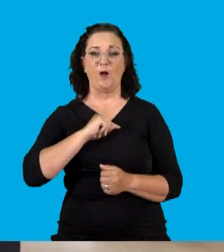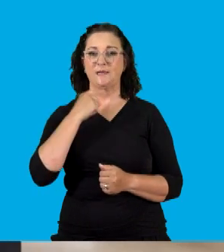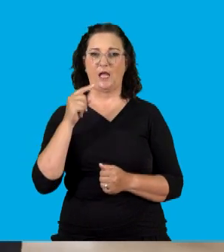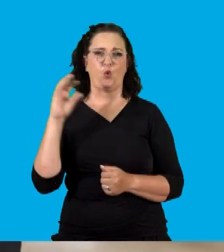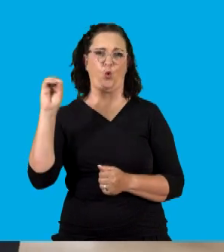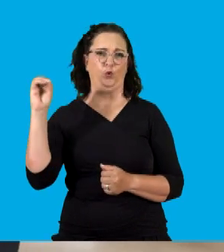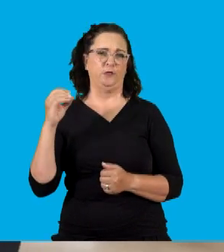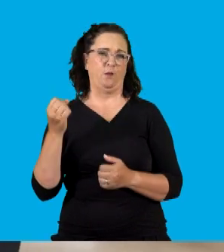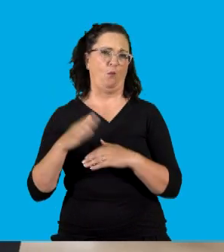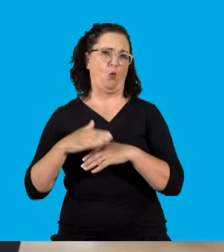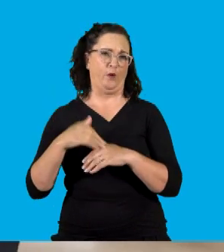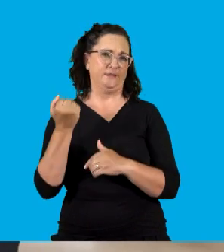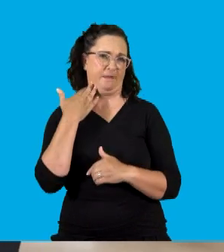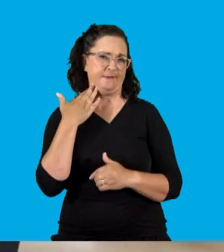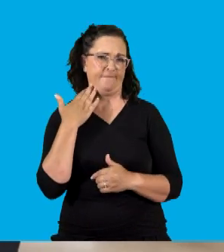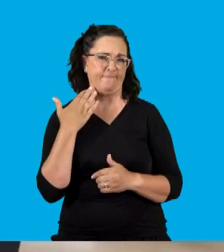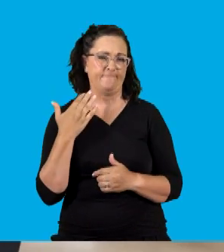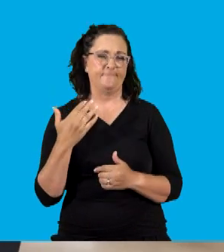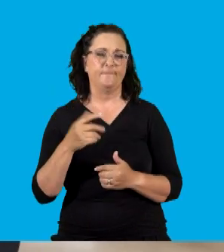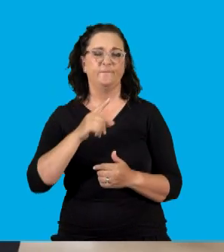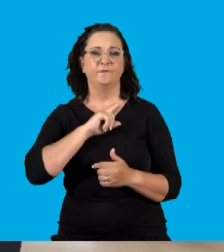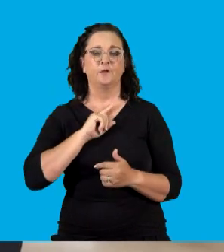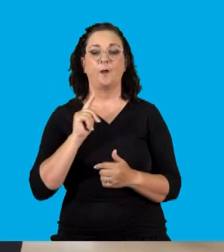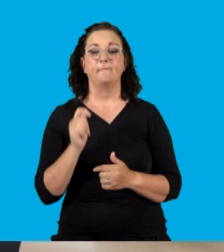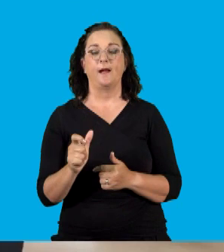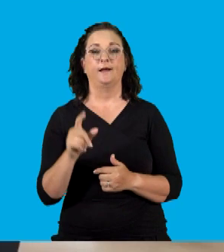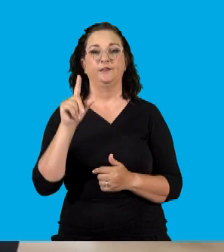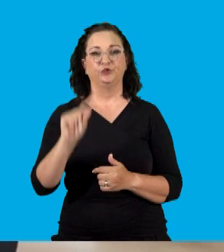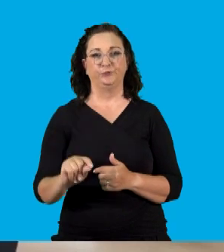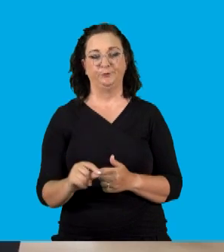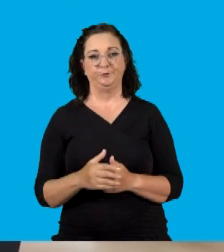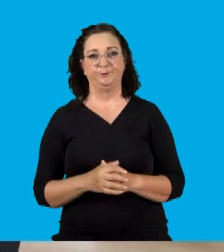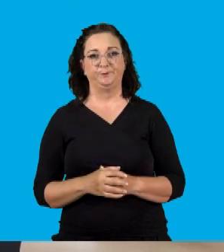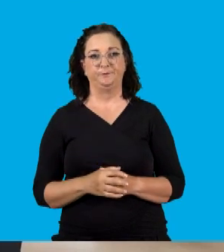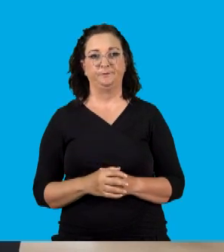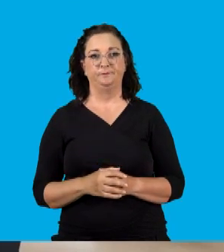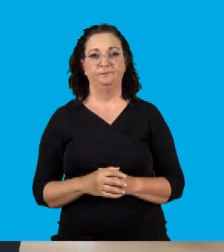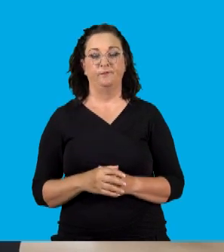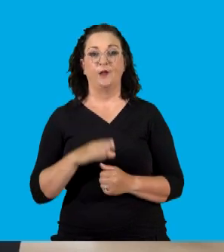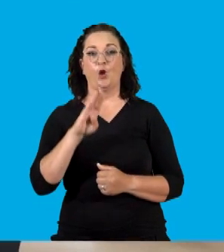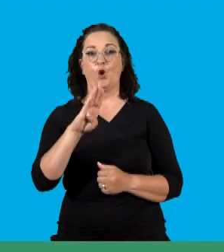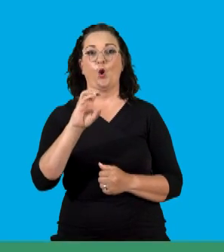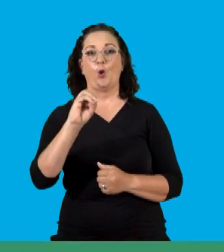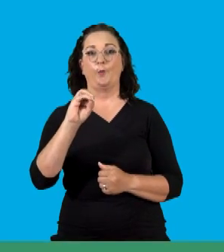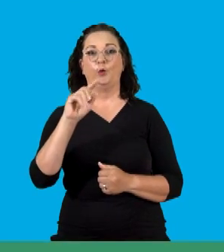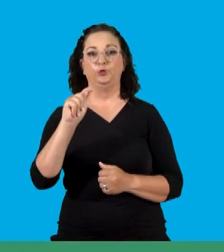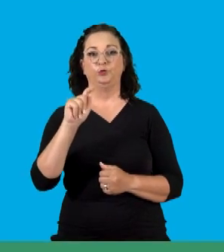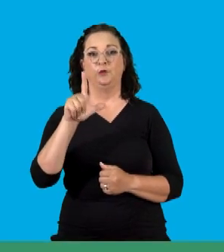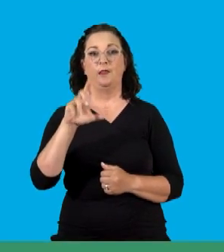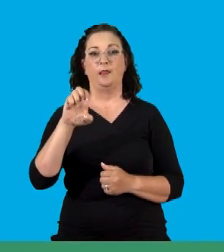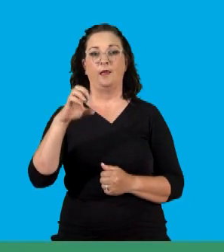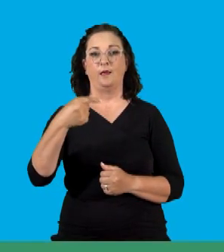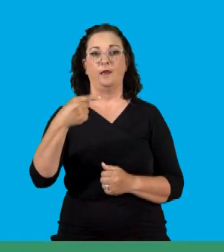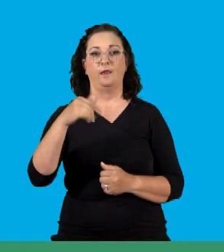that they are now buying or substituted the original products with. We look at bootlegging. Now, the meaning